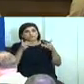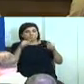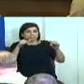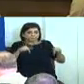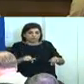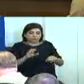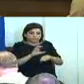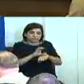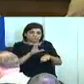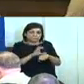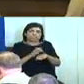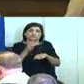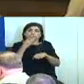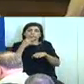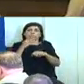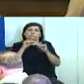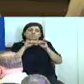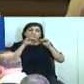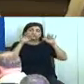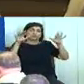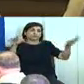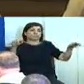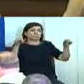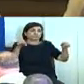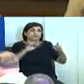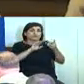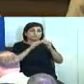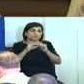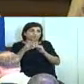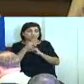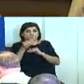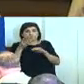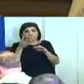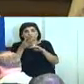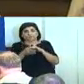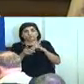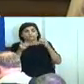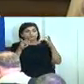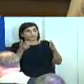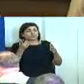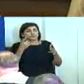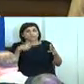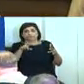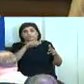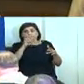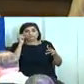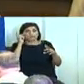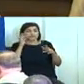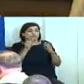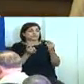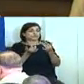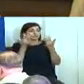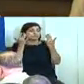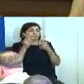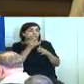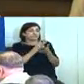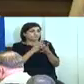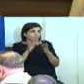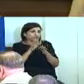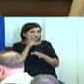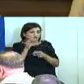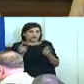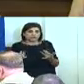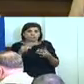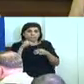church be a light shining out in this community and beyond. And let them see the fire of the Holy Spirit burning in this place.